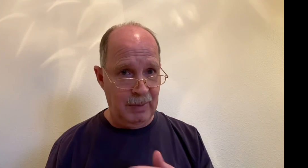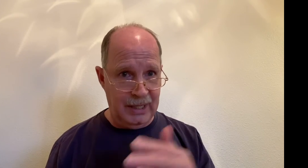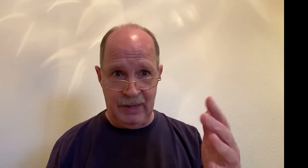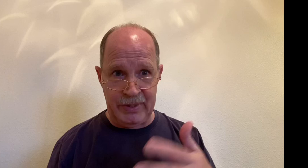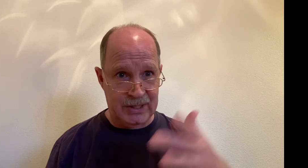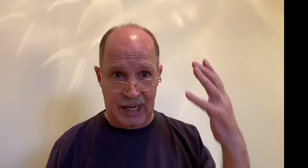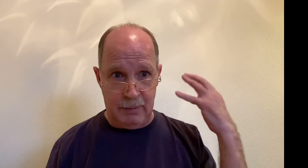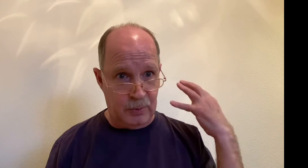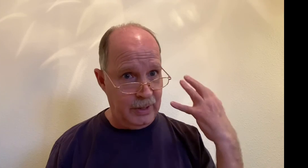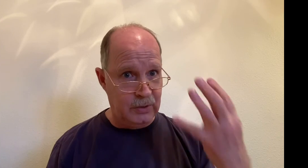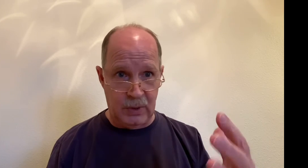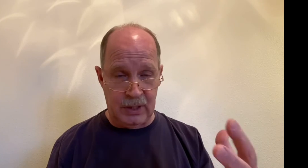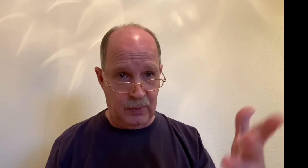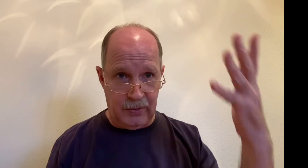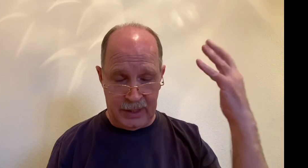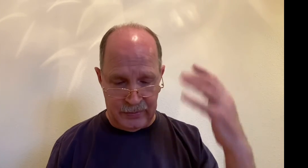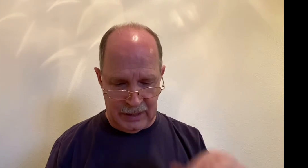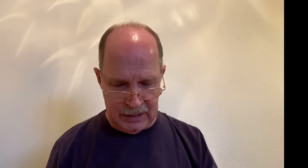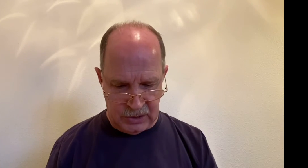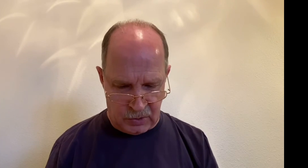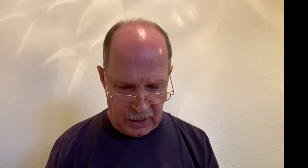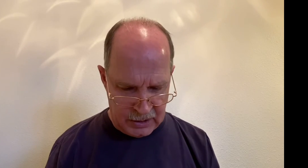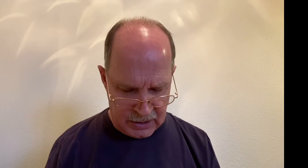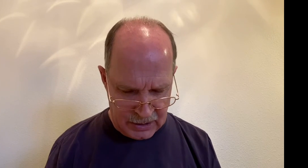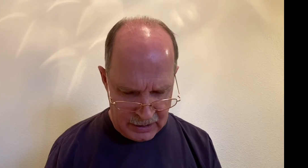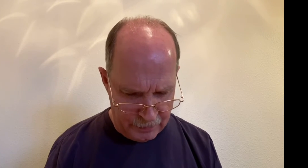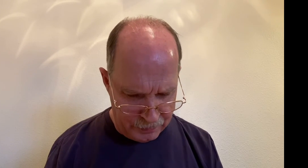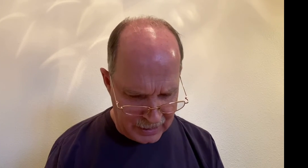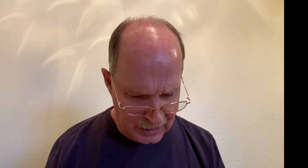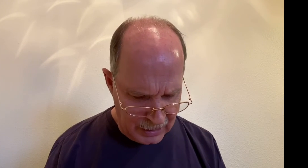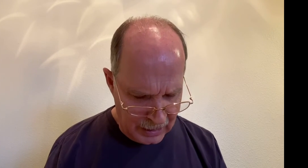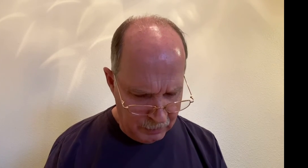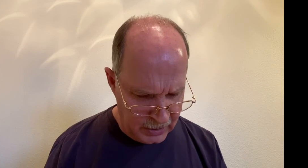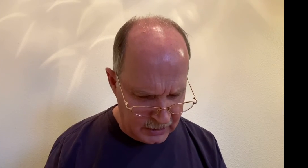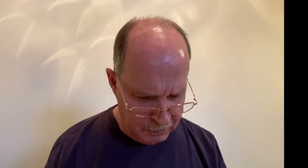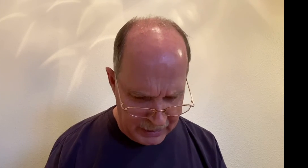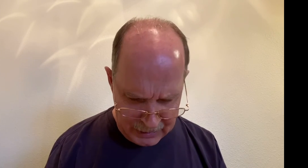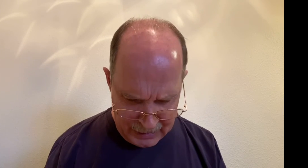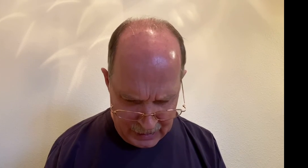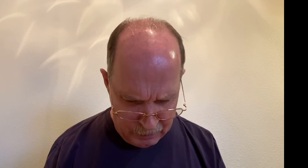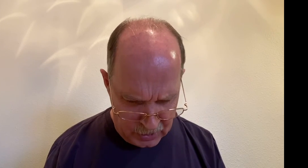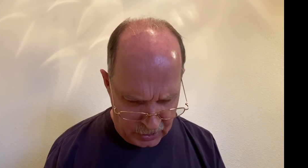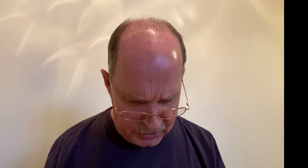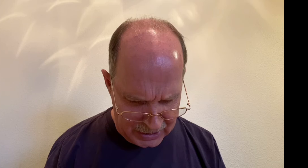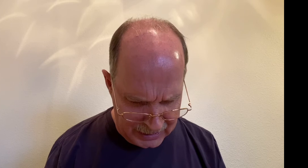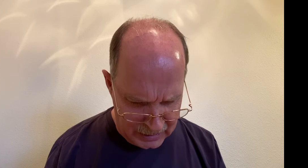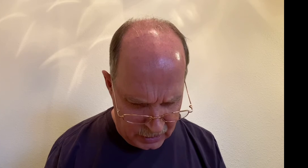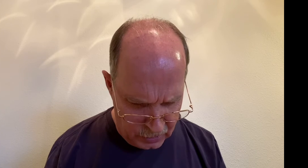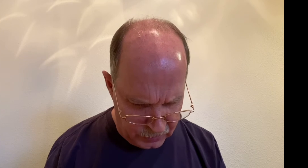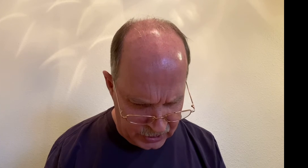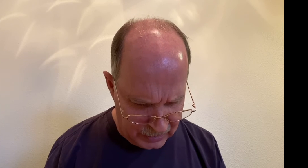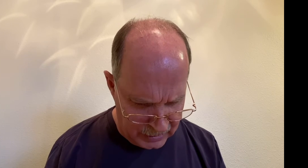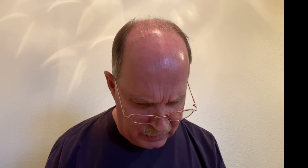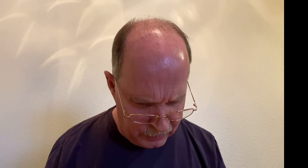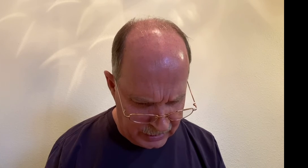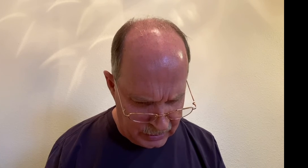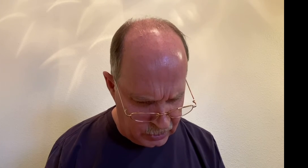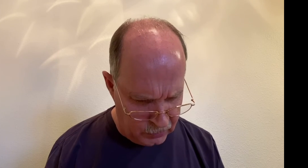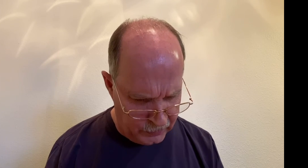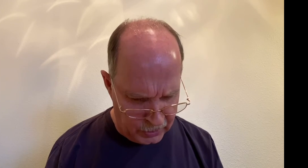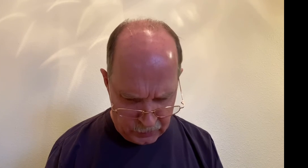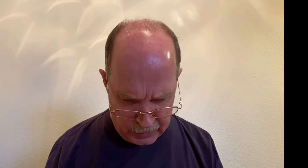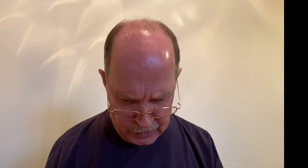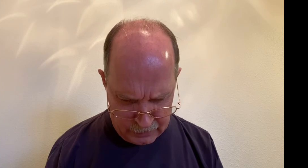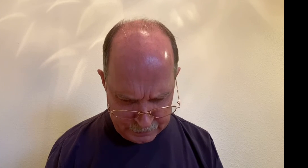much. He might have these times where he's really with it, and then he just crashes down. But he's beaten down because he knows he didn't